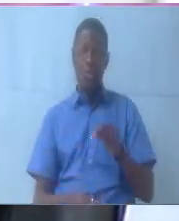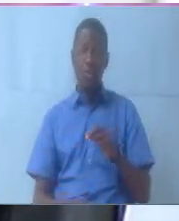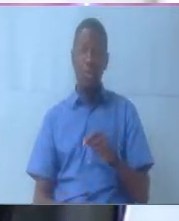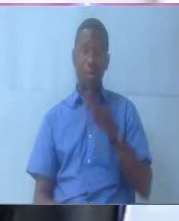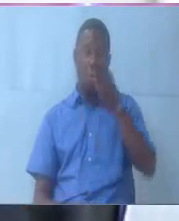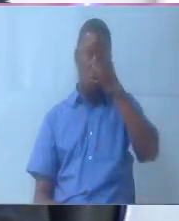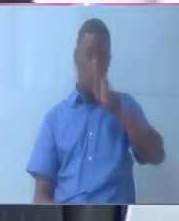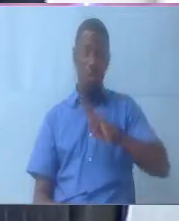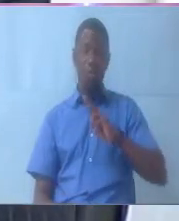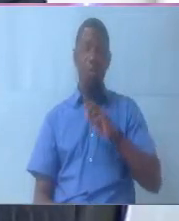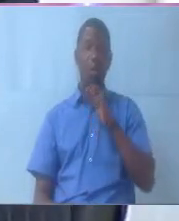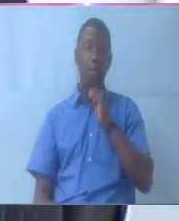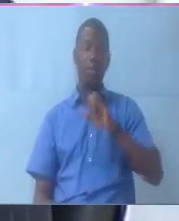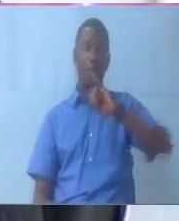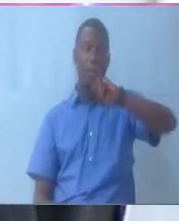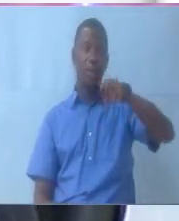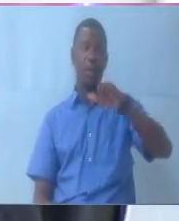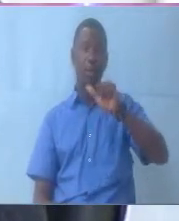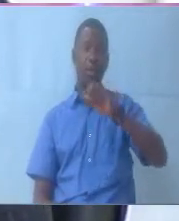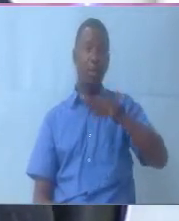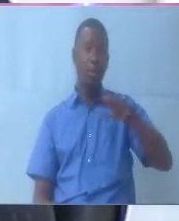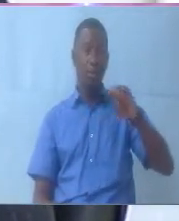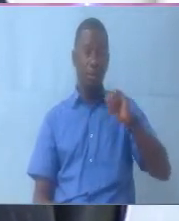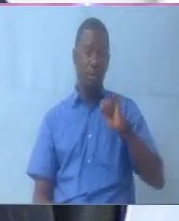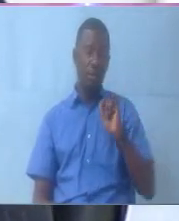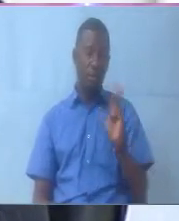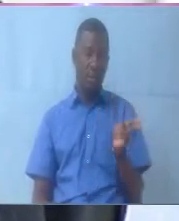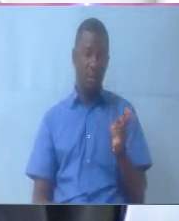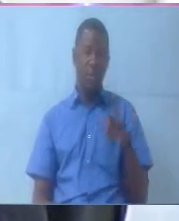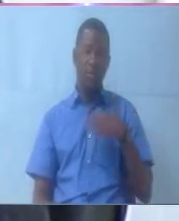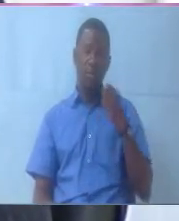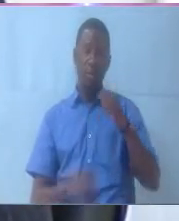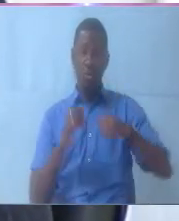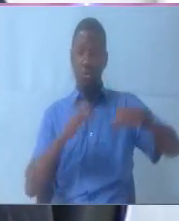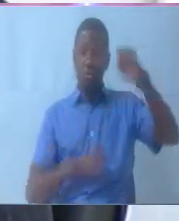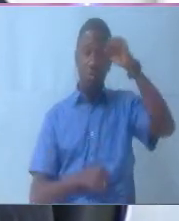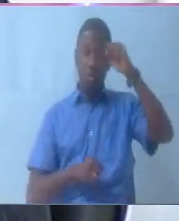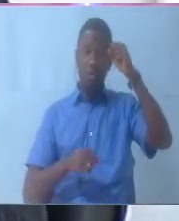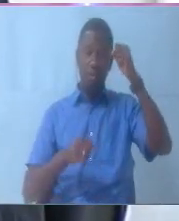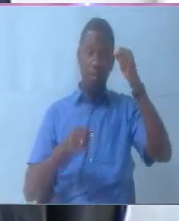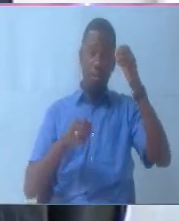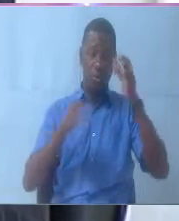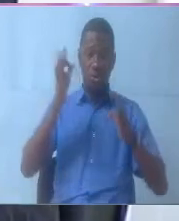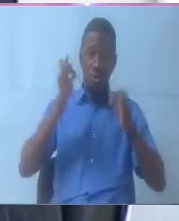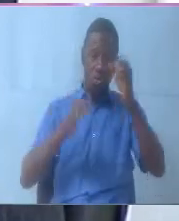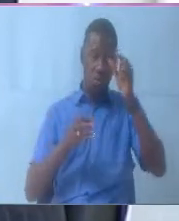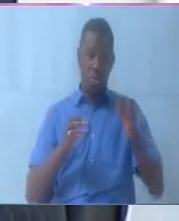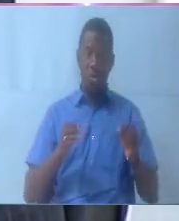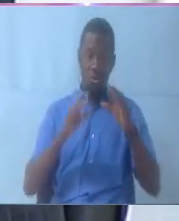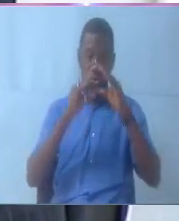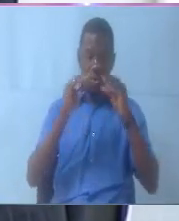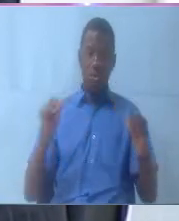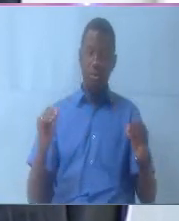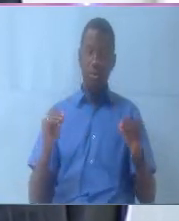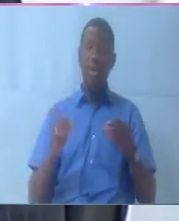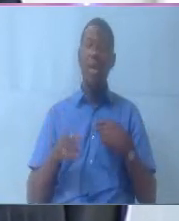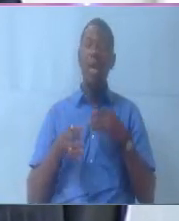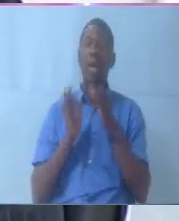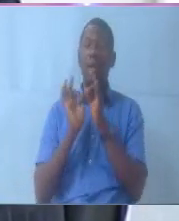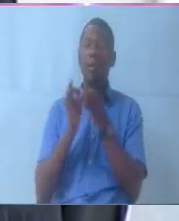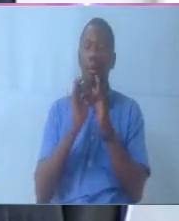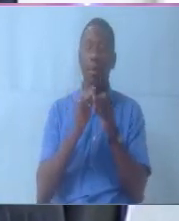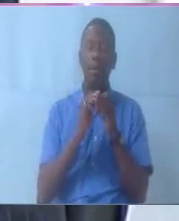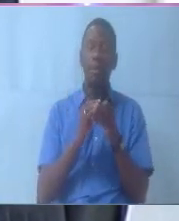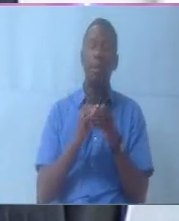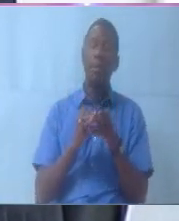Honorable Justice Jane of the Supreme Court, Honorable Justice Jane, member Supreme Court kiti bundala, explained their experience that in the